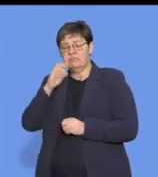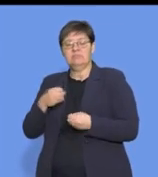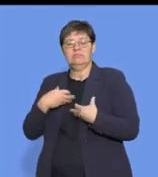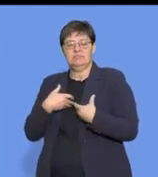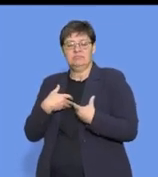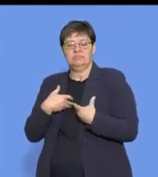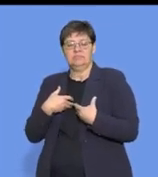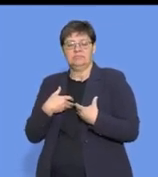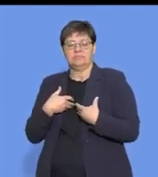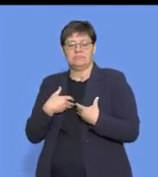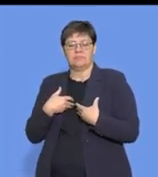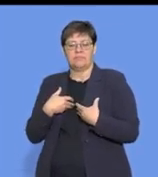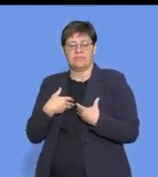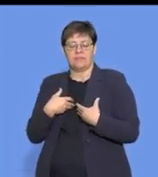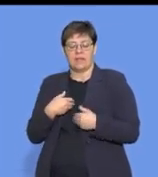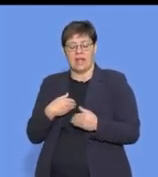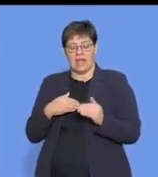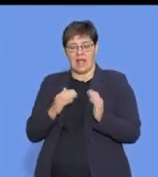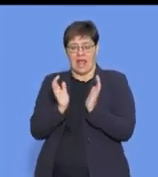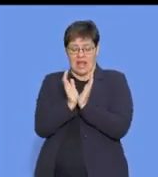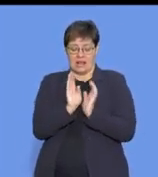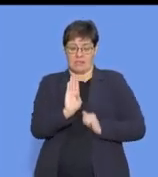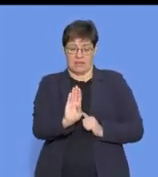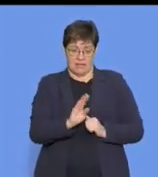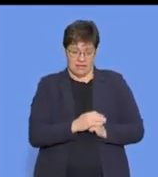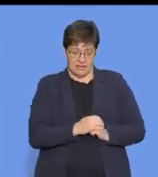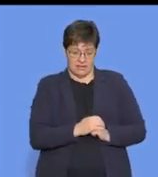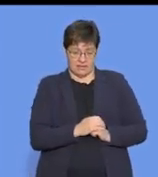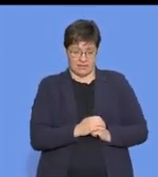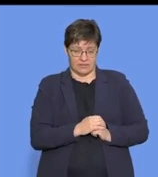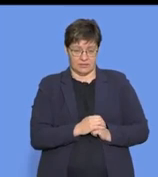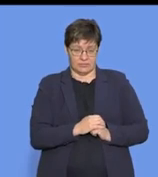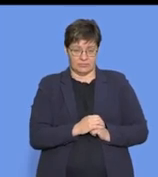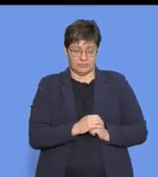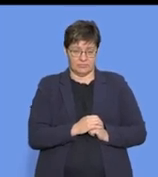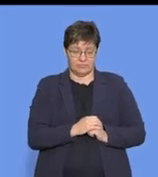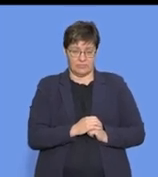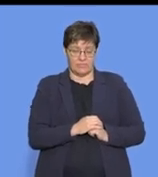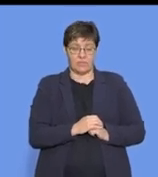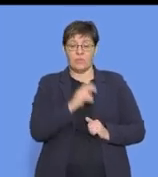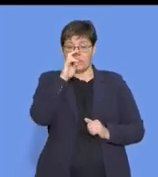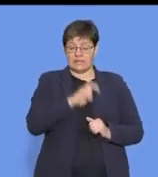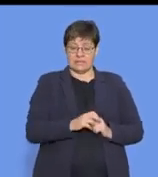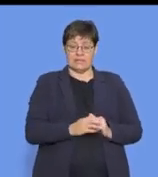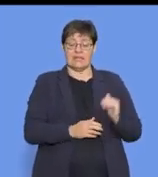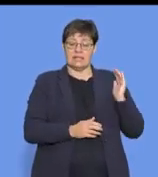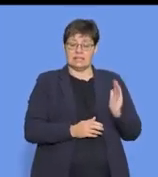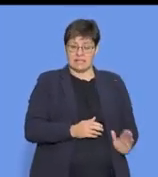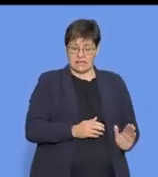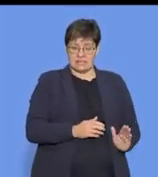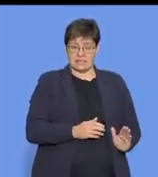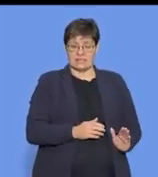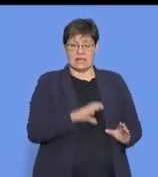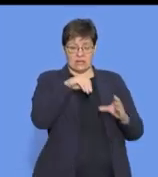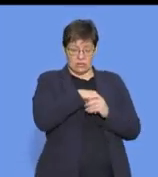given angle p. So again, we need a side, an